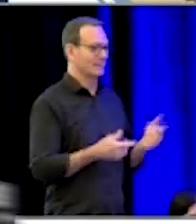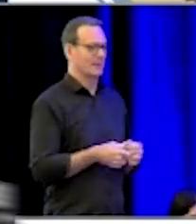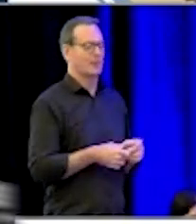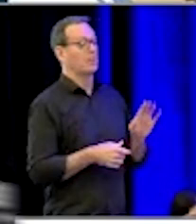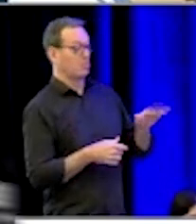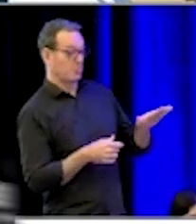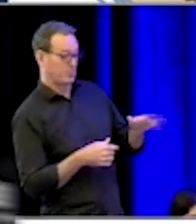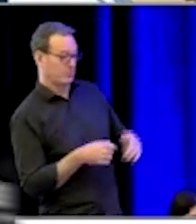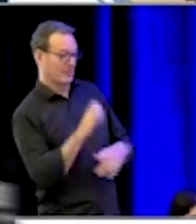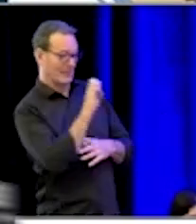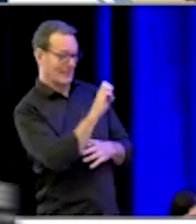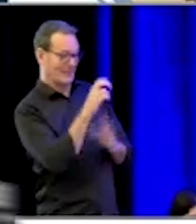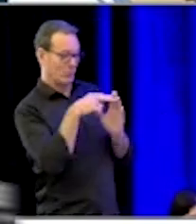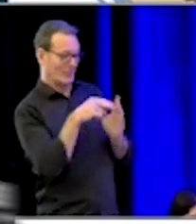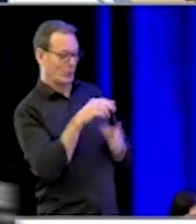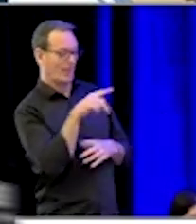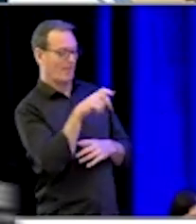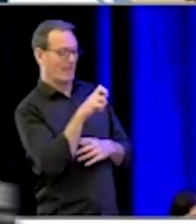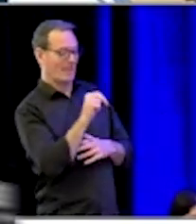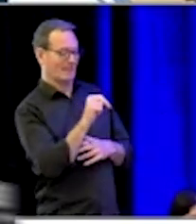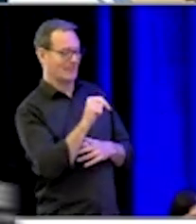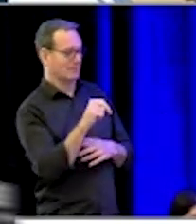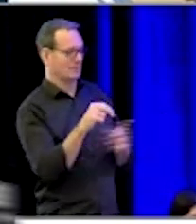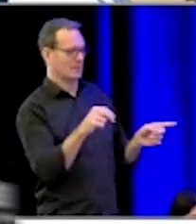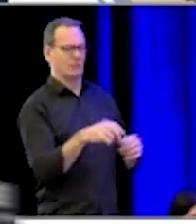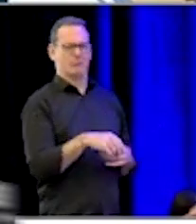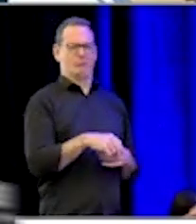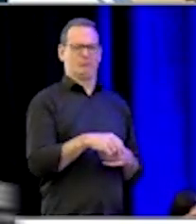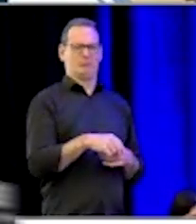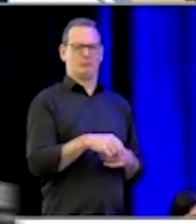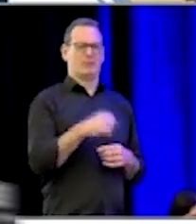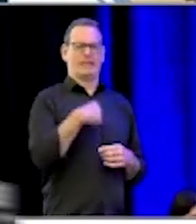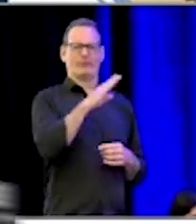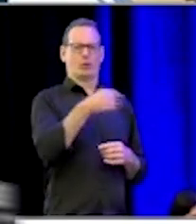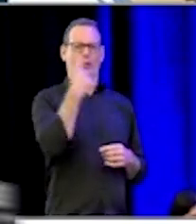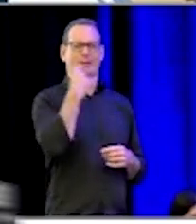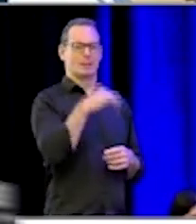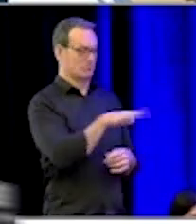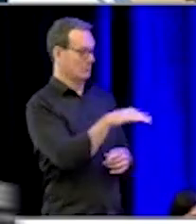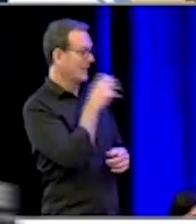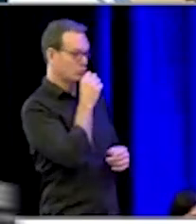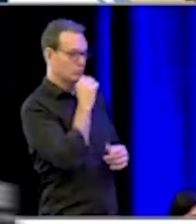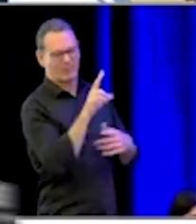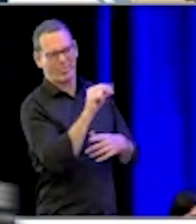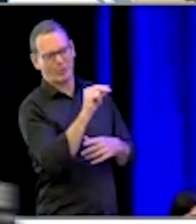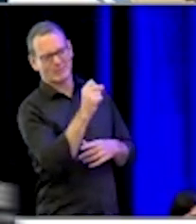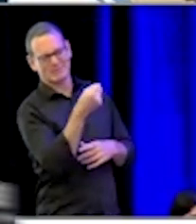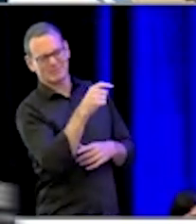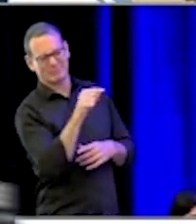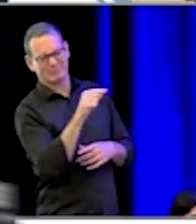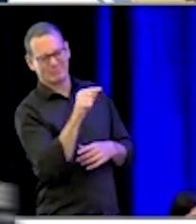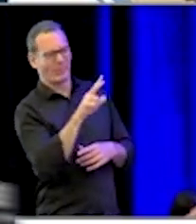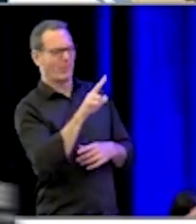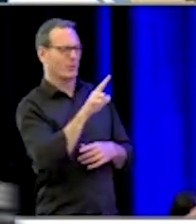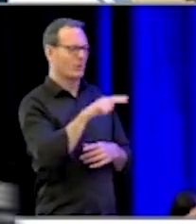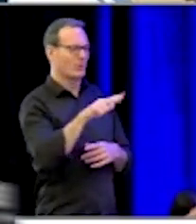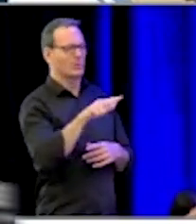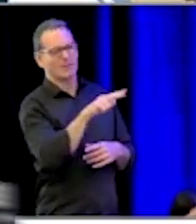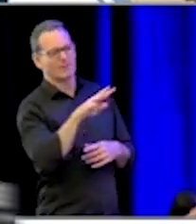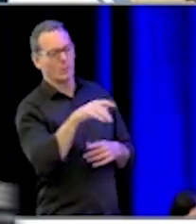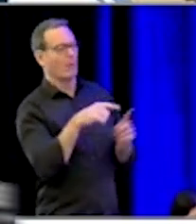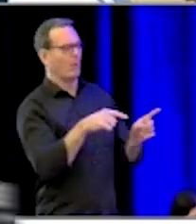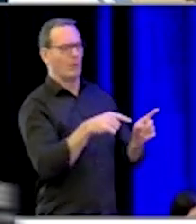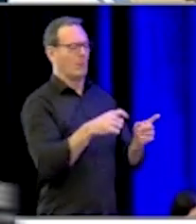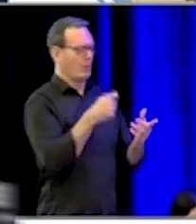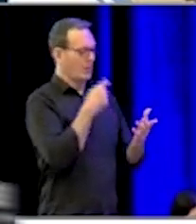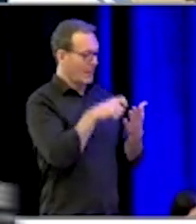e-reader pen, and he was in his mid-30s, he had never heard of before. So that e-reader pen was able to give him confidence and